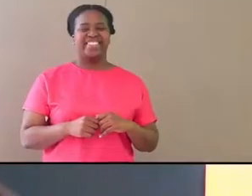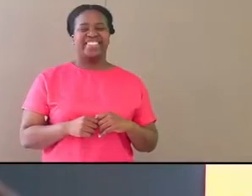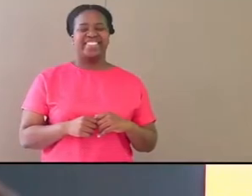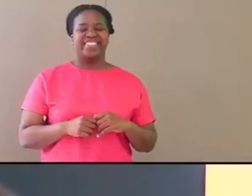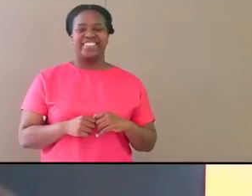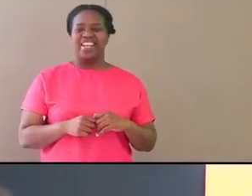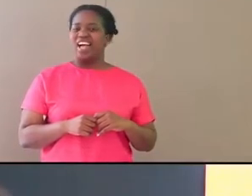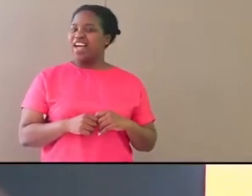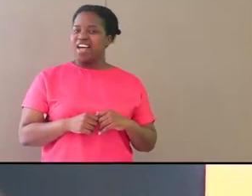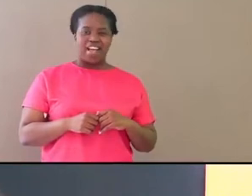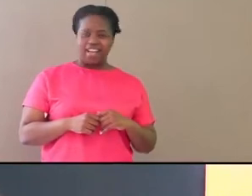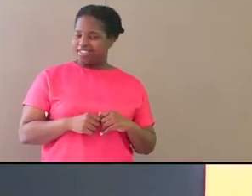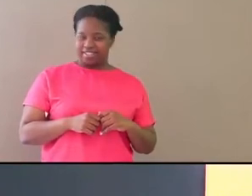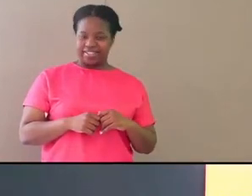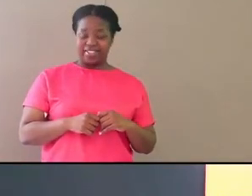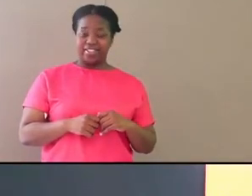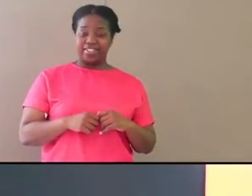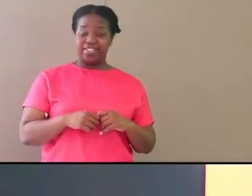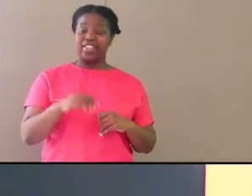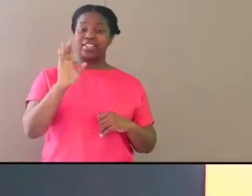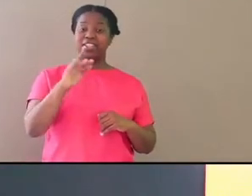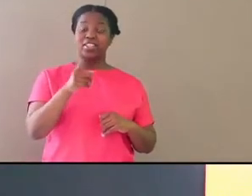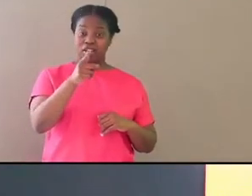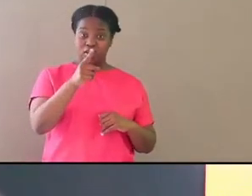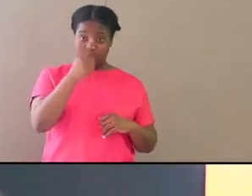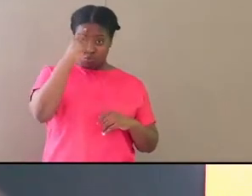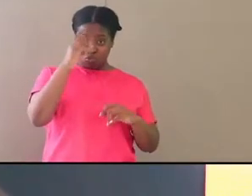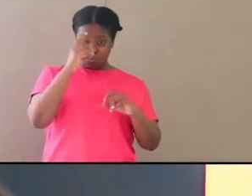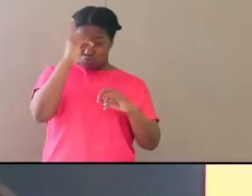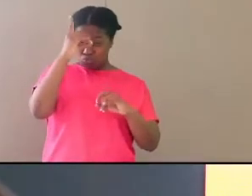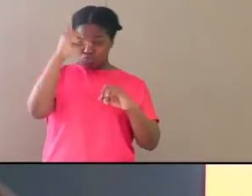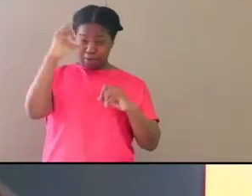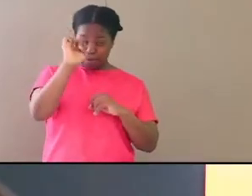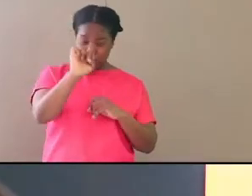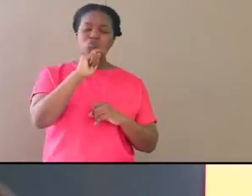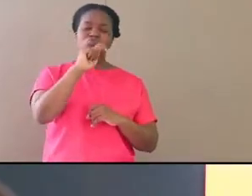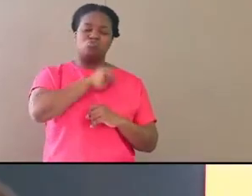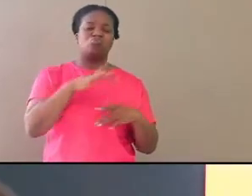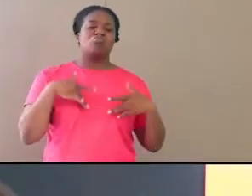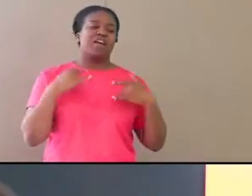And then say this to them. Then say this. Say your dream will become your reality.